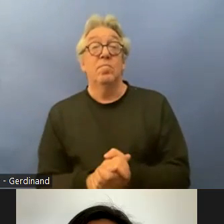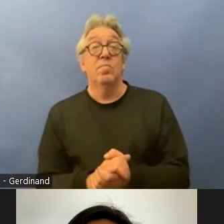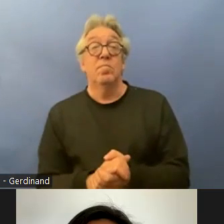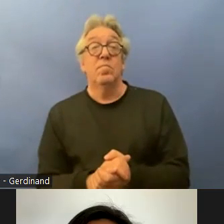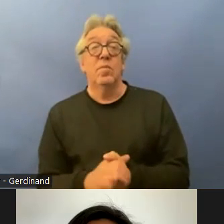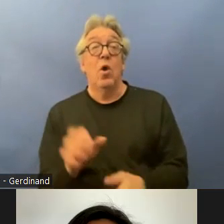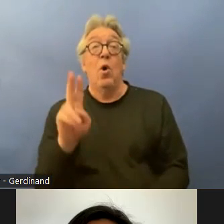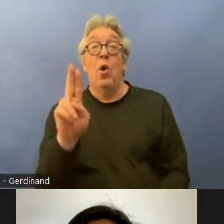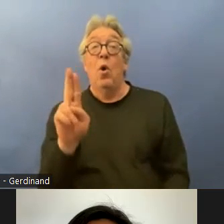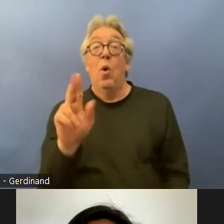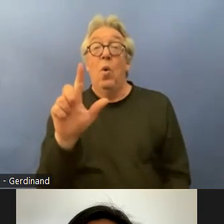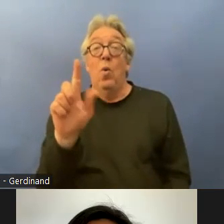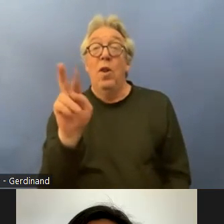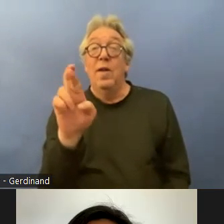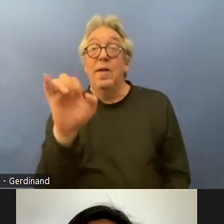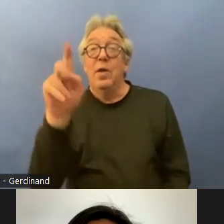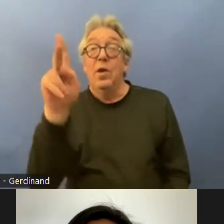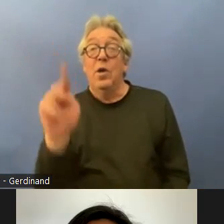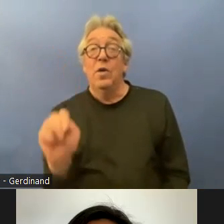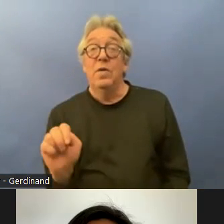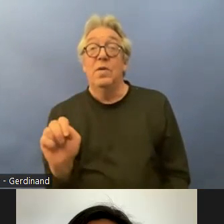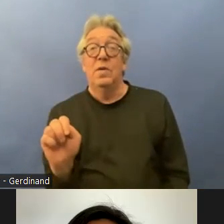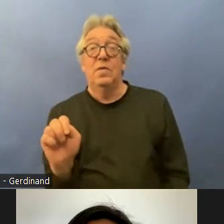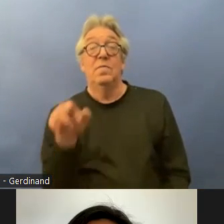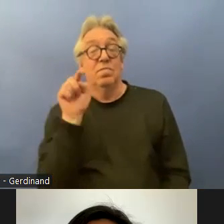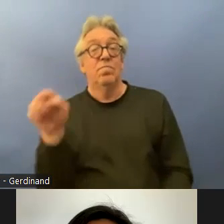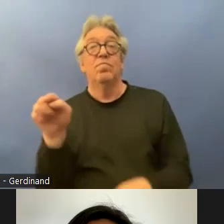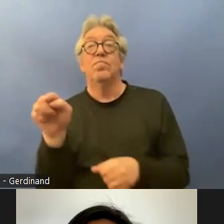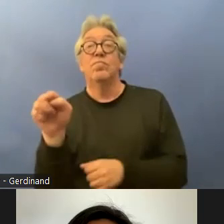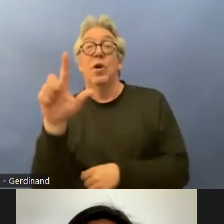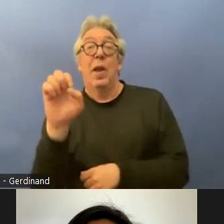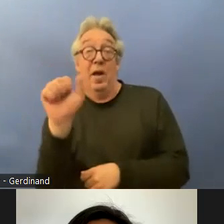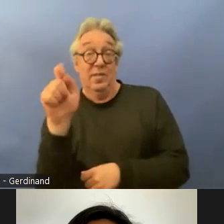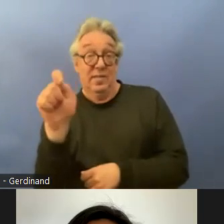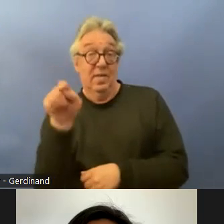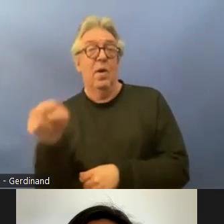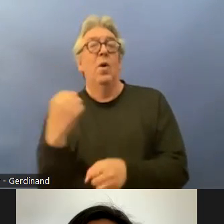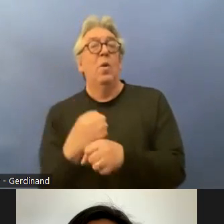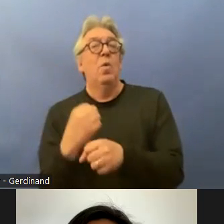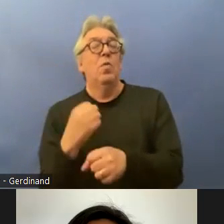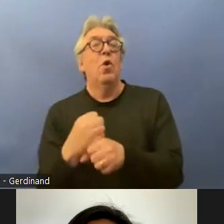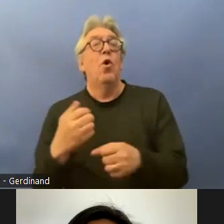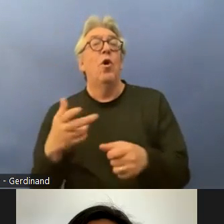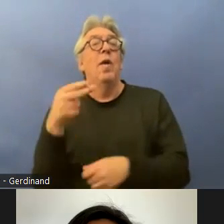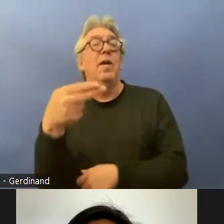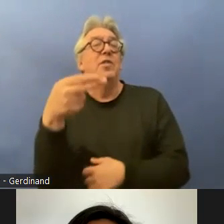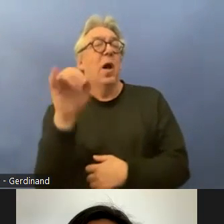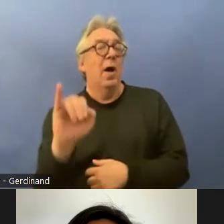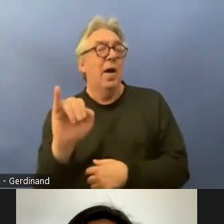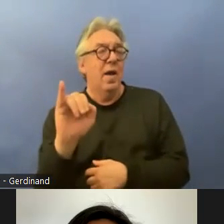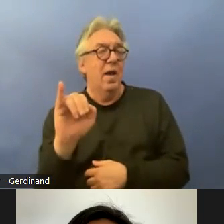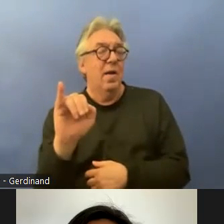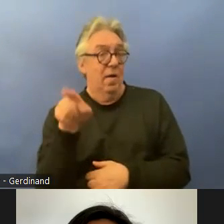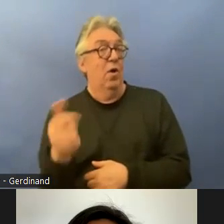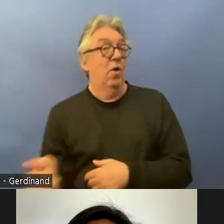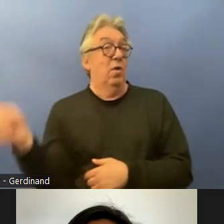inclusion, with humanitarian and inclusion as lead of policy